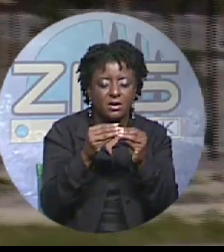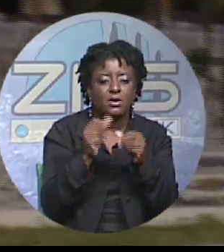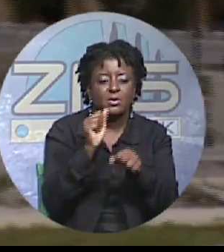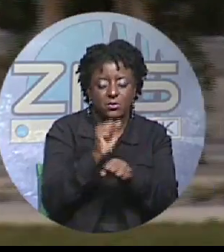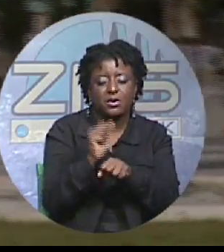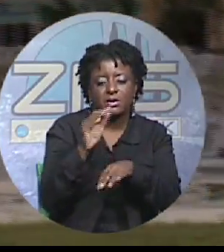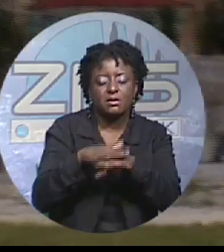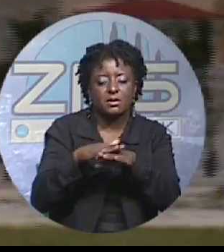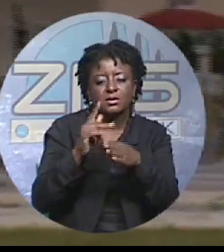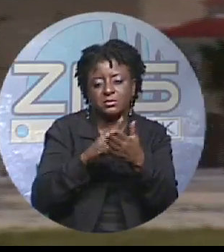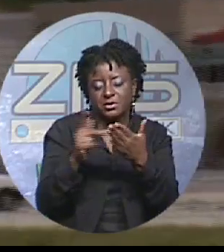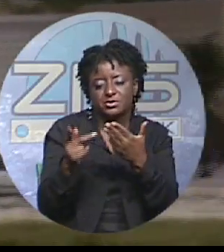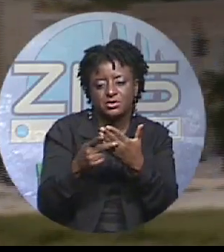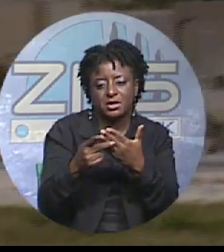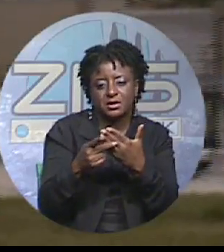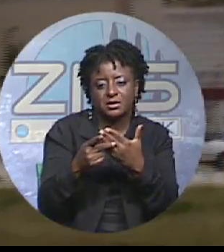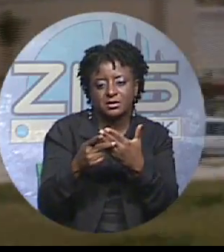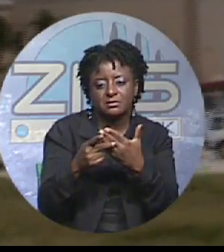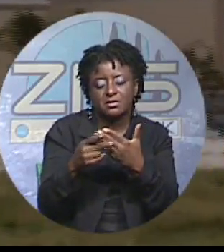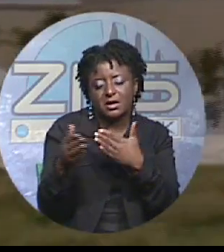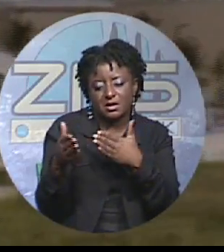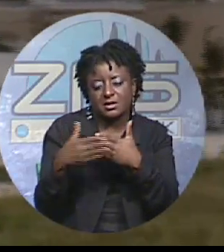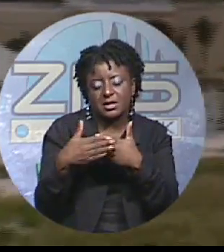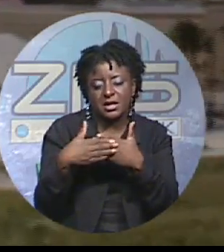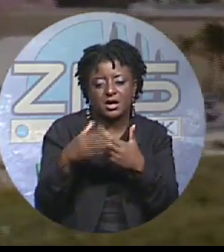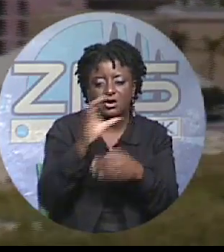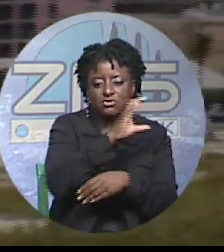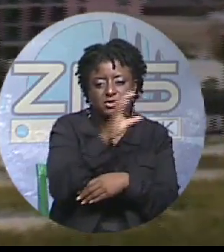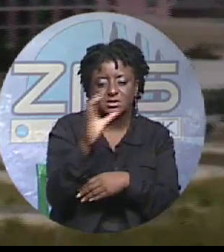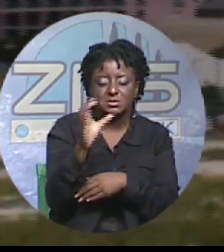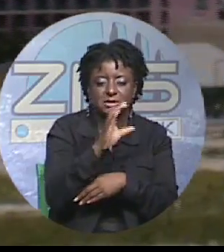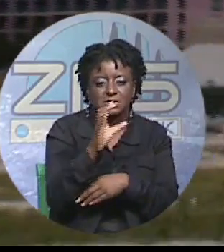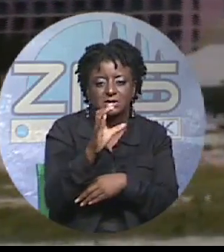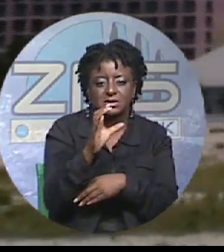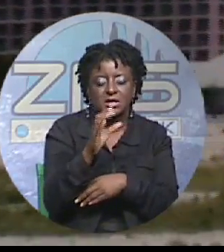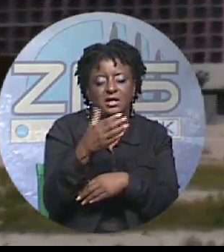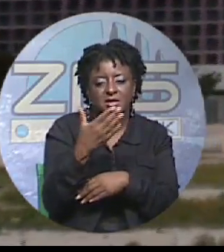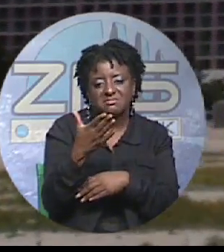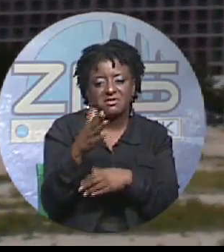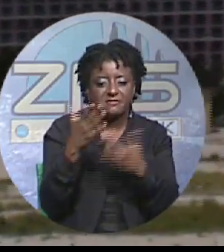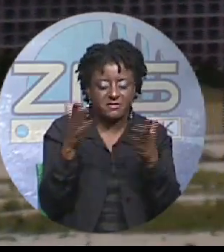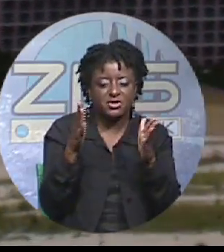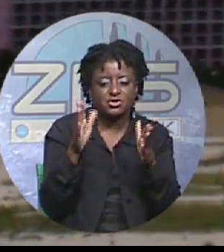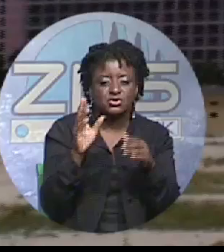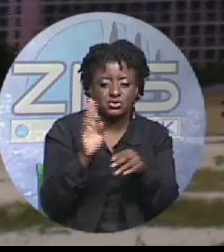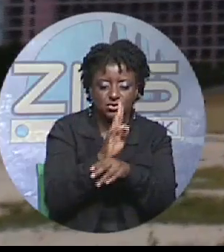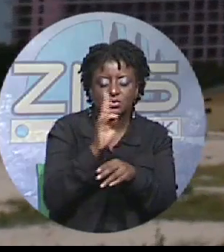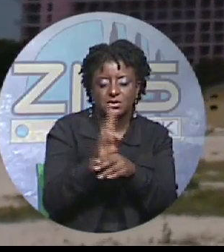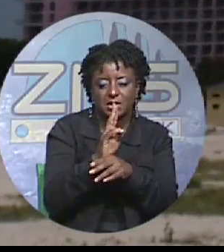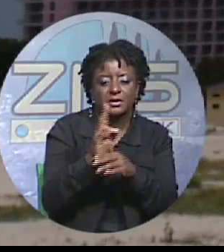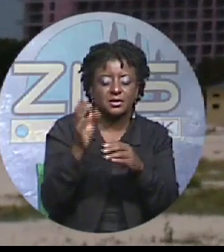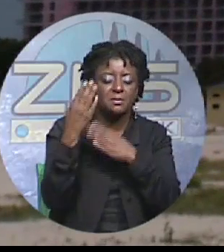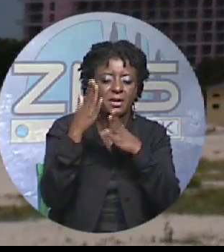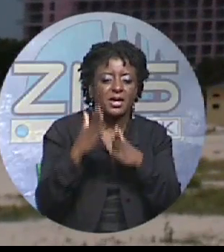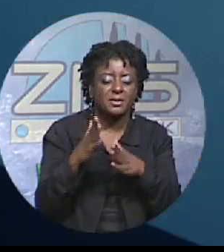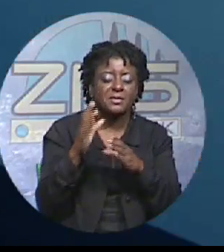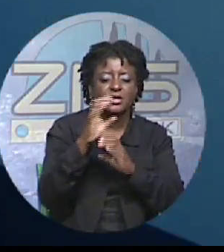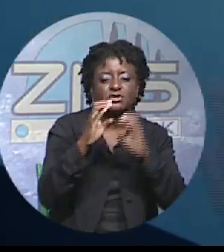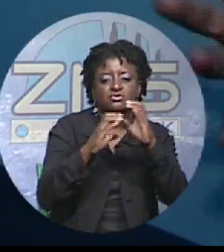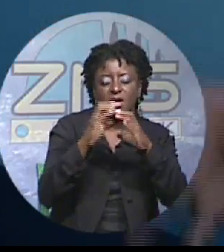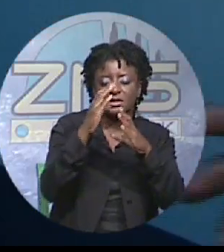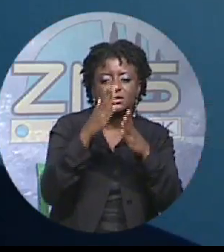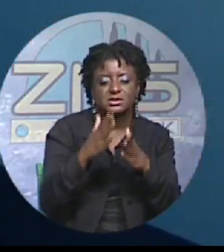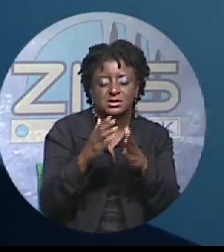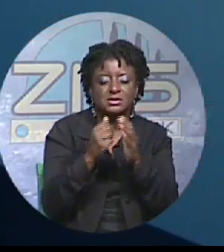had. Coming towards Christmas, there was a ramping up of Bahamian involvement. You looked at the site and you saw a lot of Bahamian jumping off buses and going